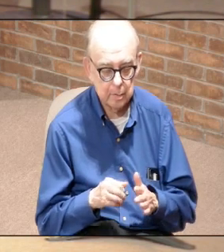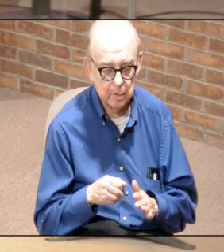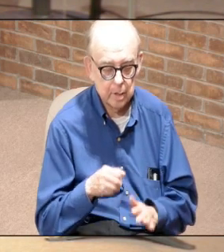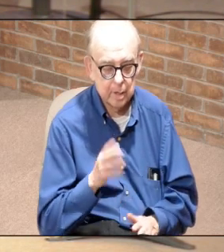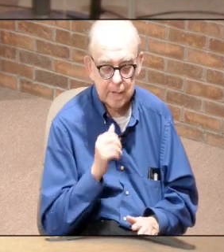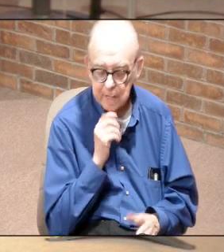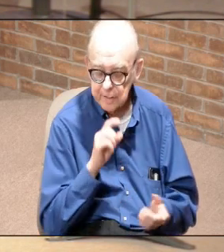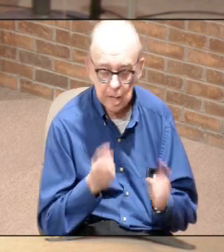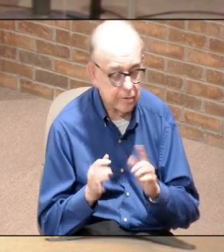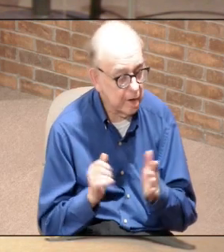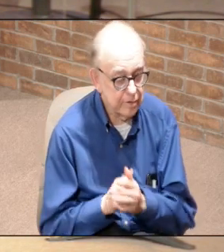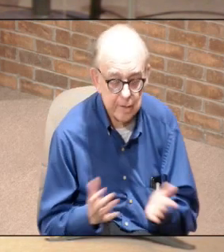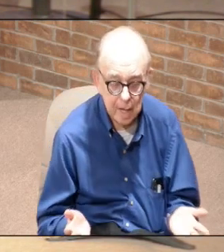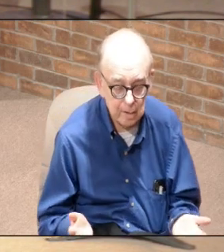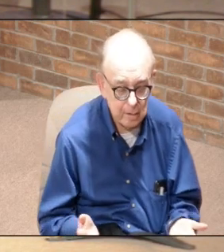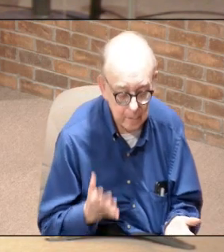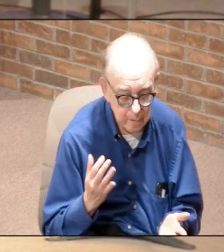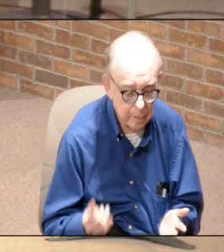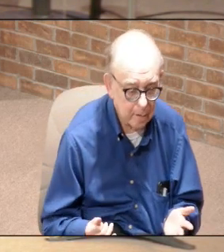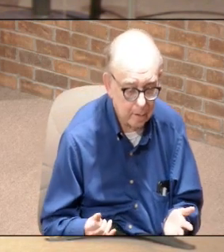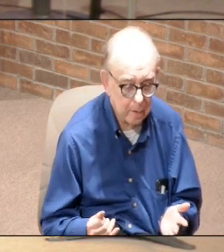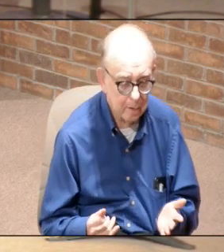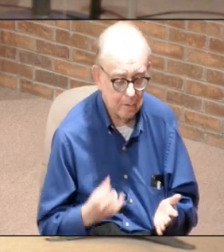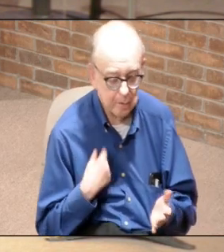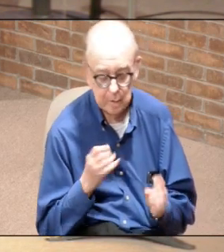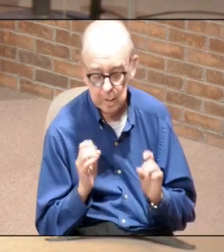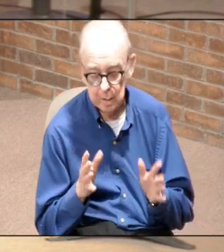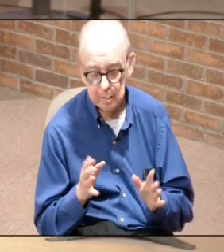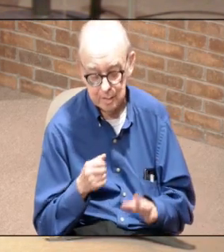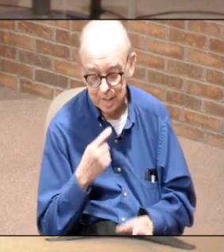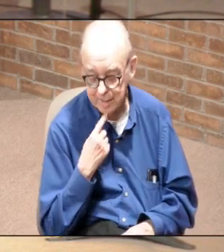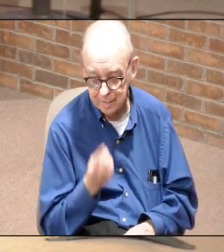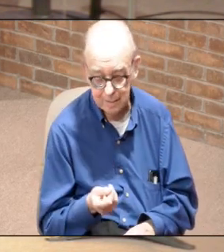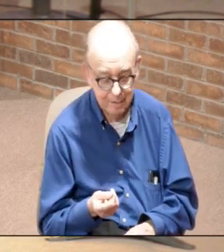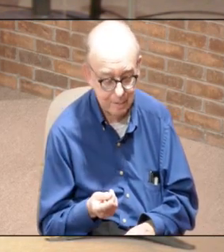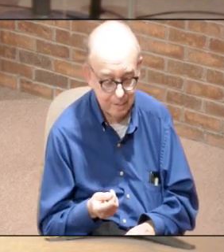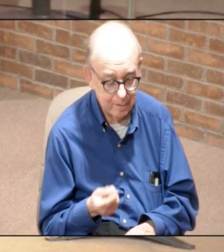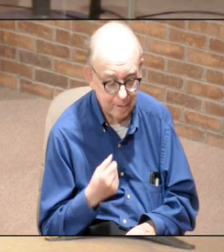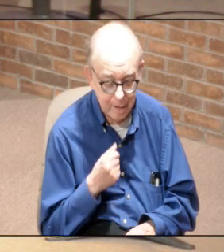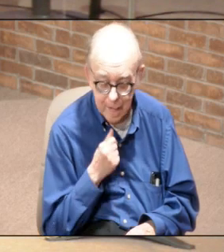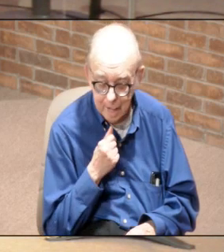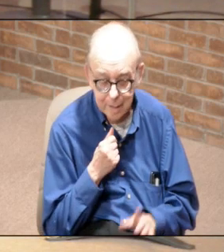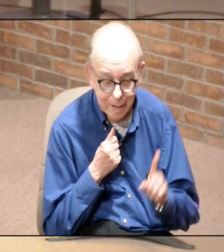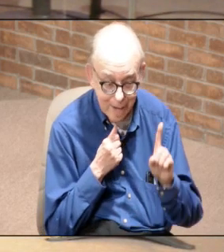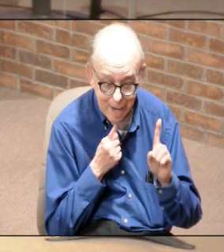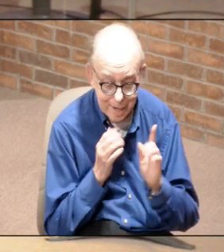ain't changing it. Because we don't like it, he's saying, I didn't ask you.